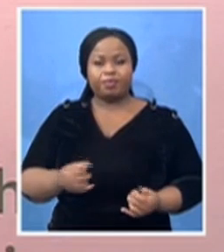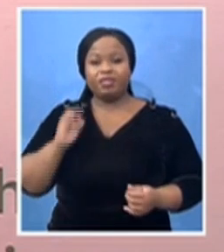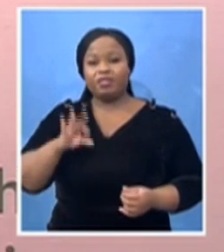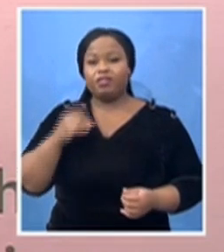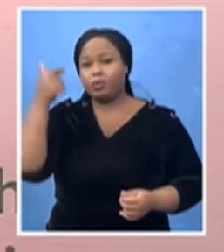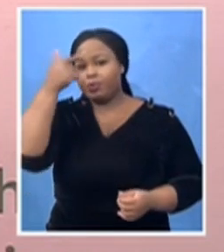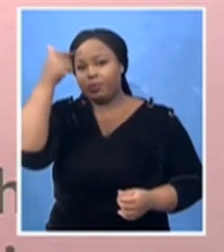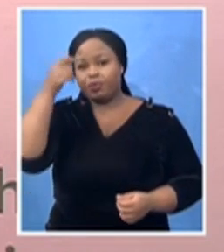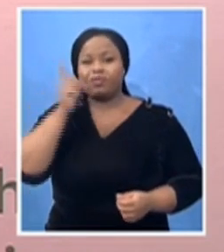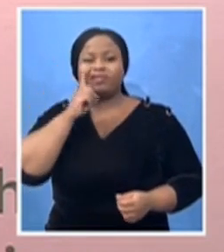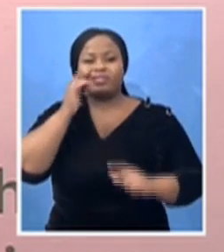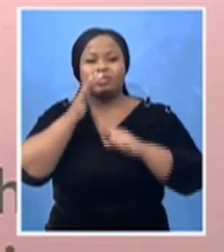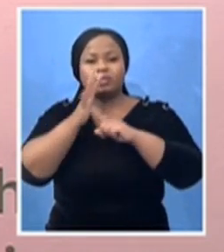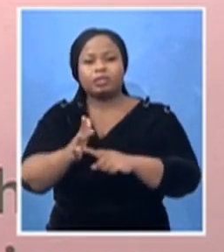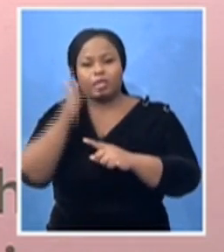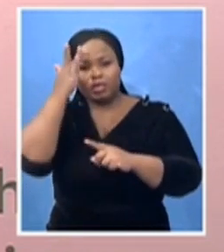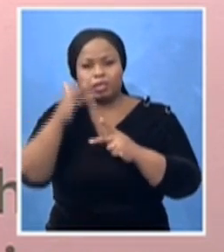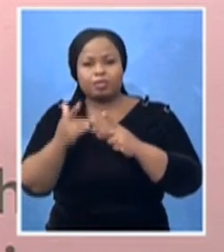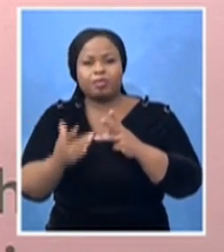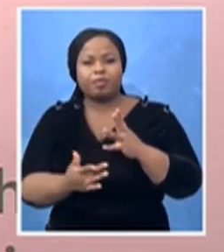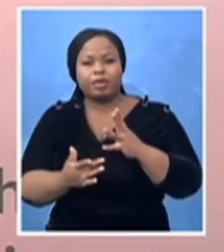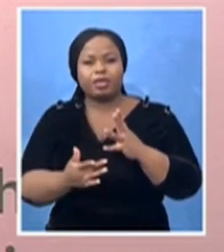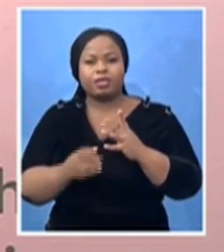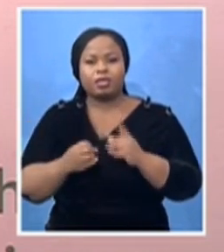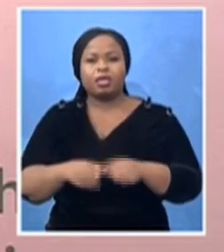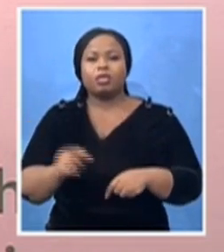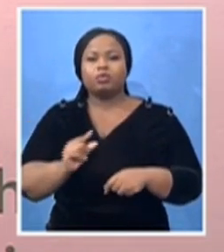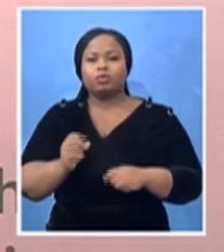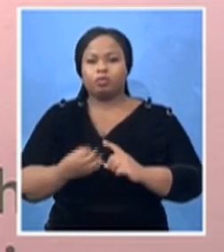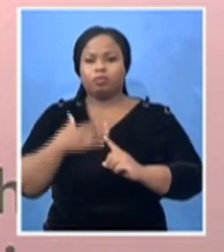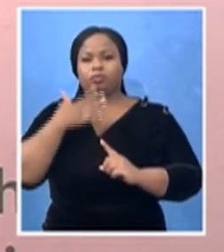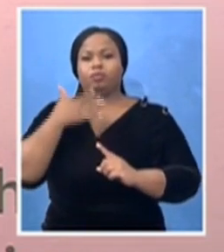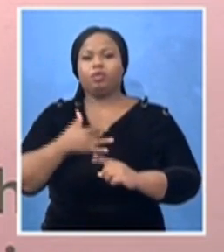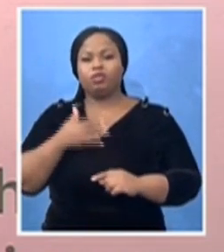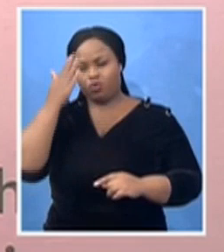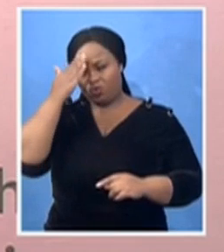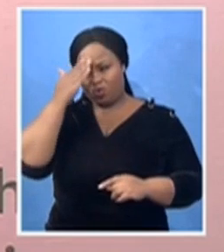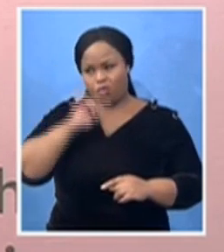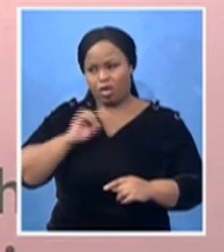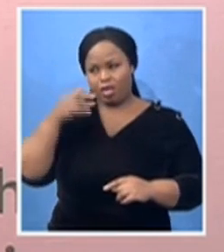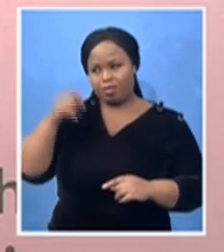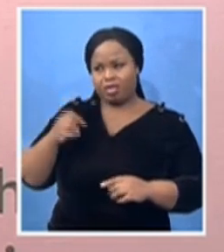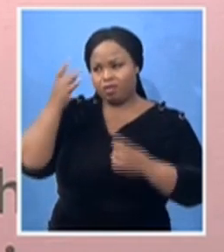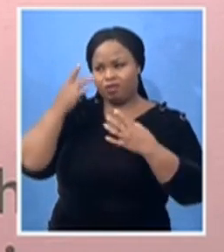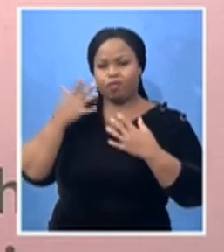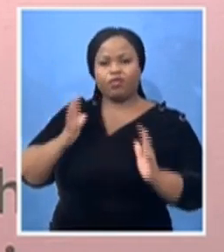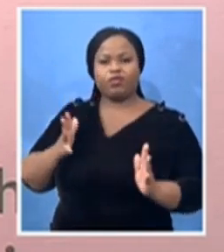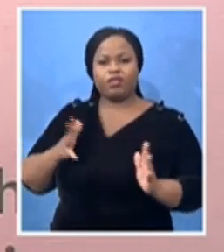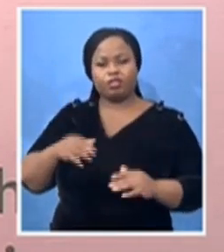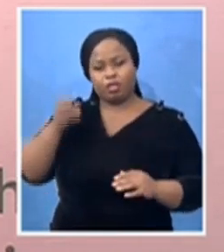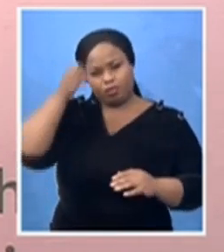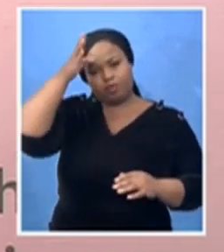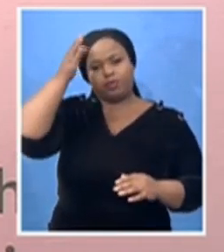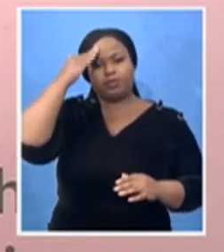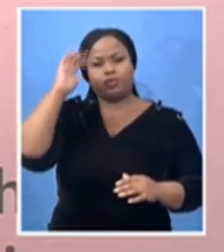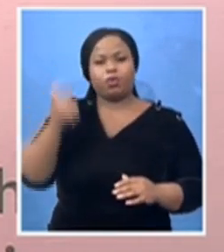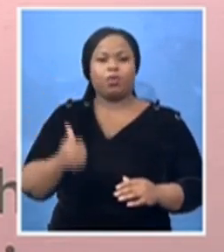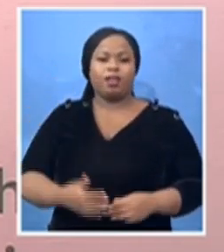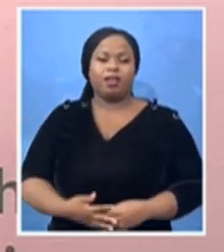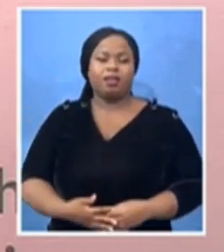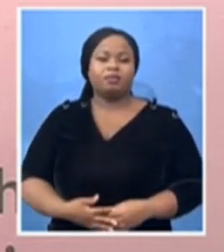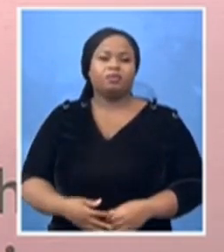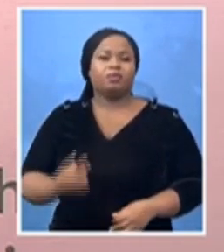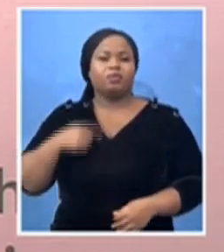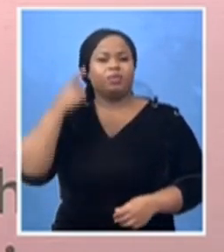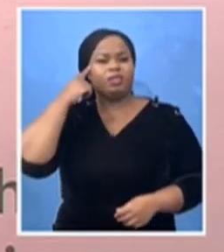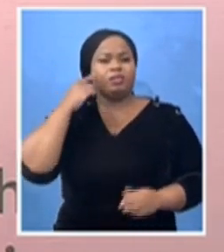but now you'll be more alert because someone has spoken to you about it. So we believe, therefore, that those issues are quite important. It is of concern